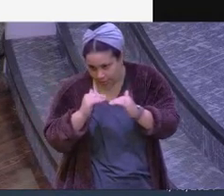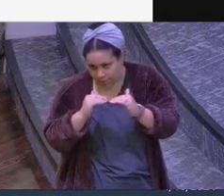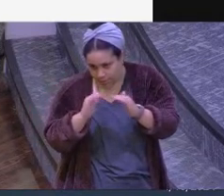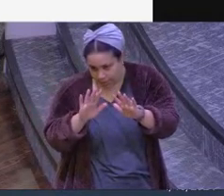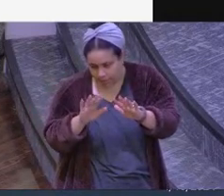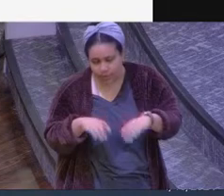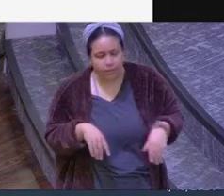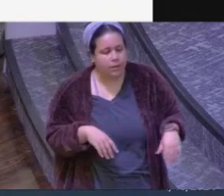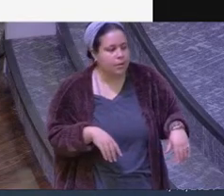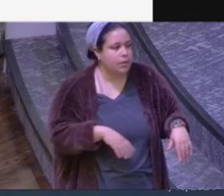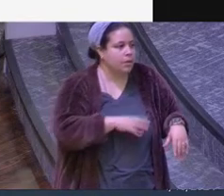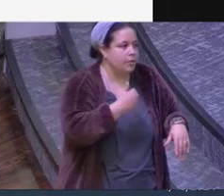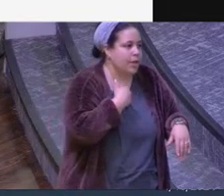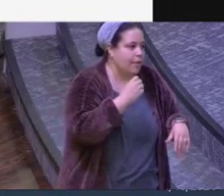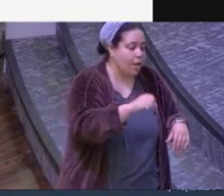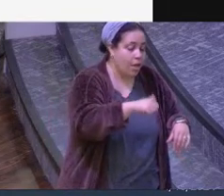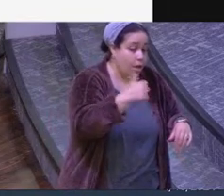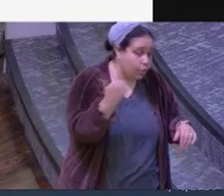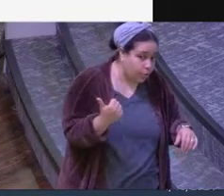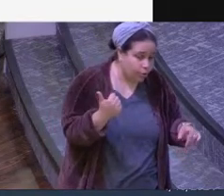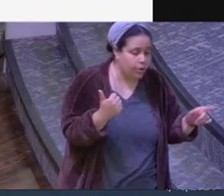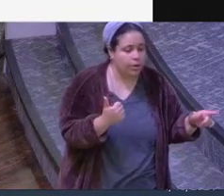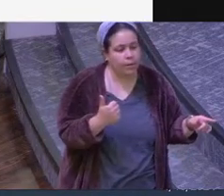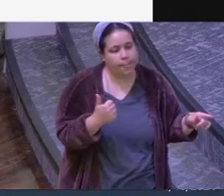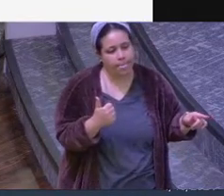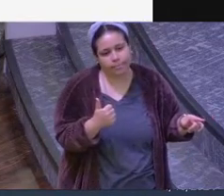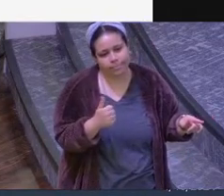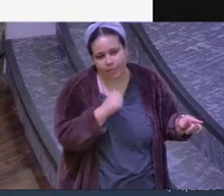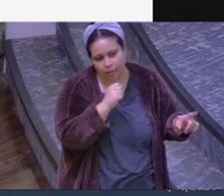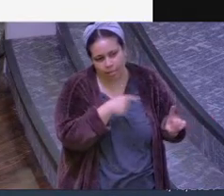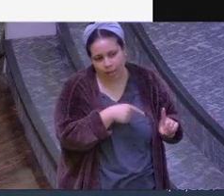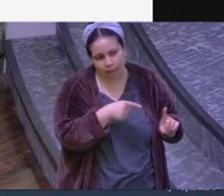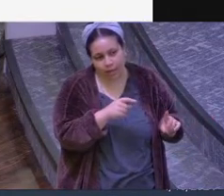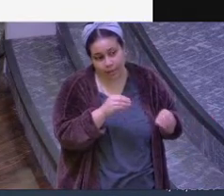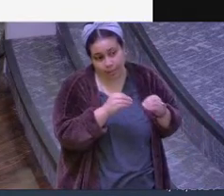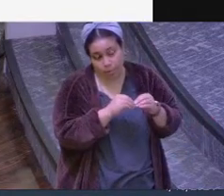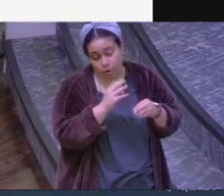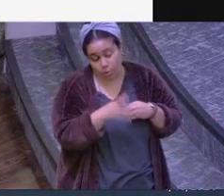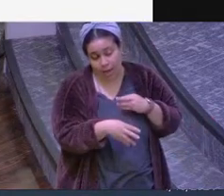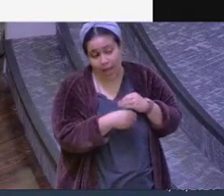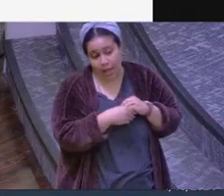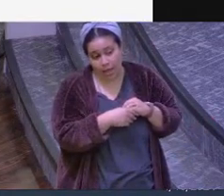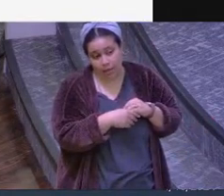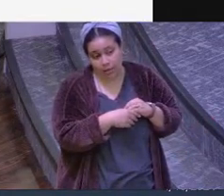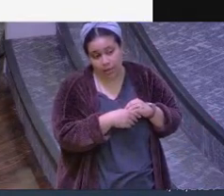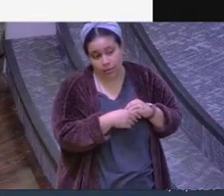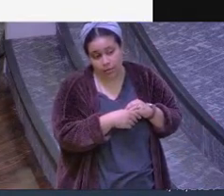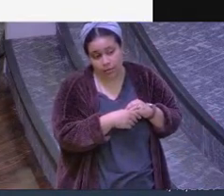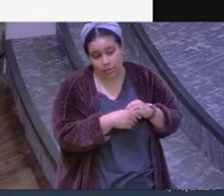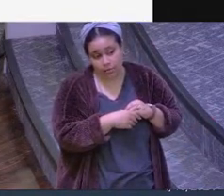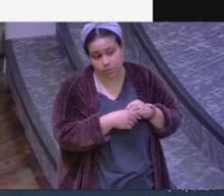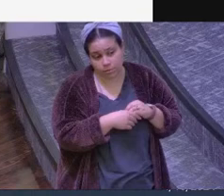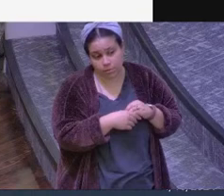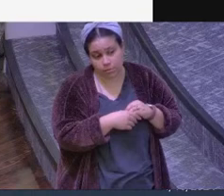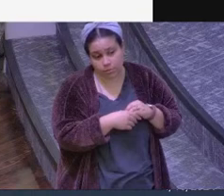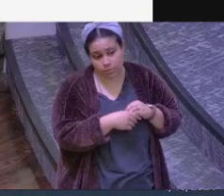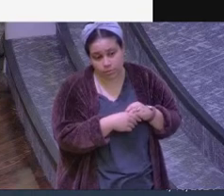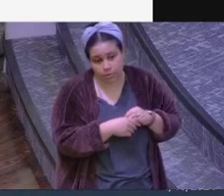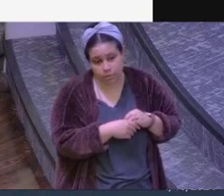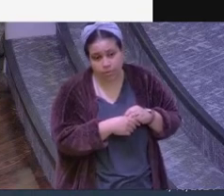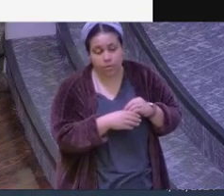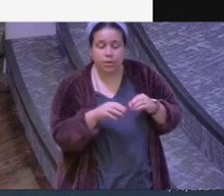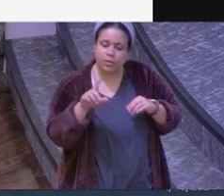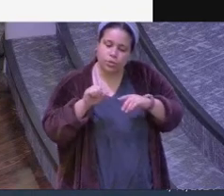there's other initiatives y'all would like to do outside of those, you know, we can consider the cost of those as well. So that would leave us with a fund balance a little bit below